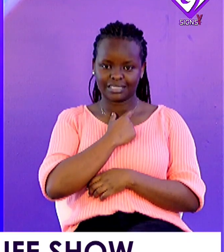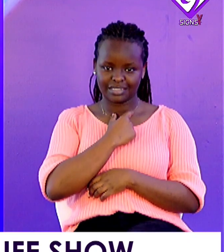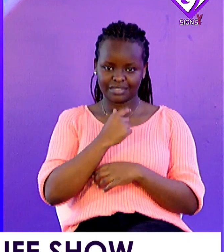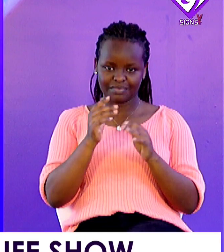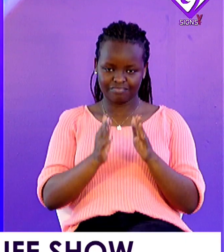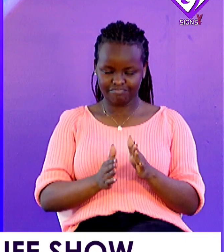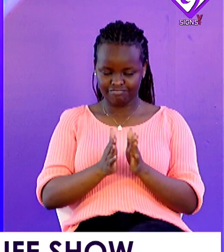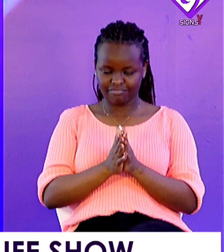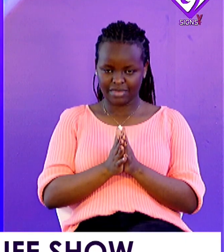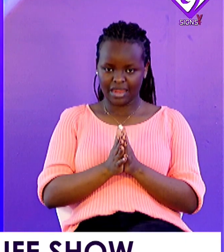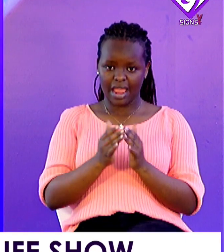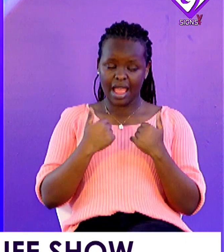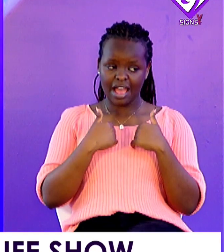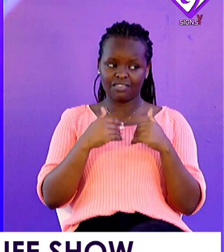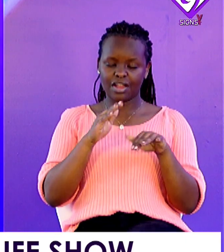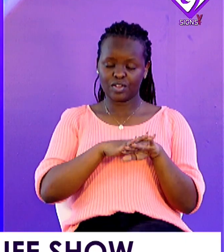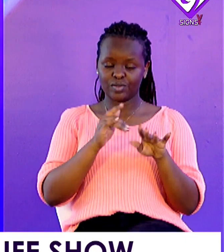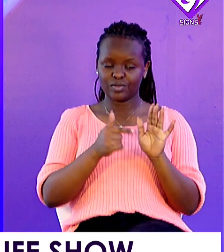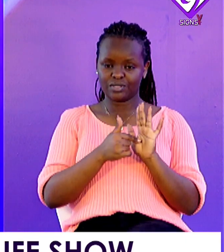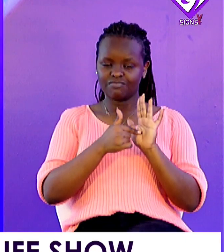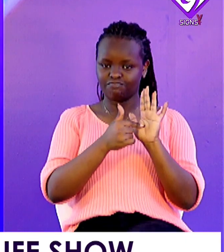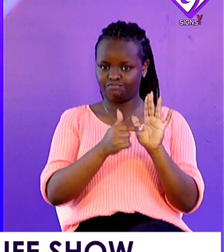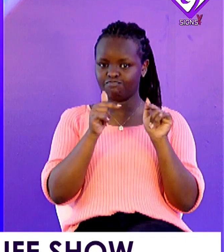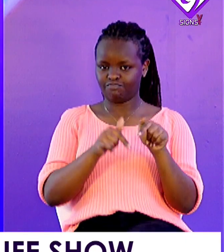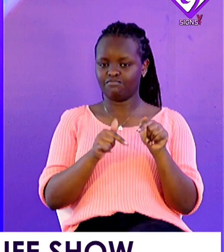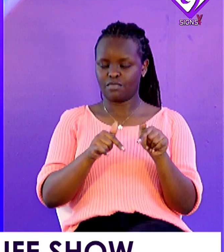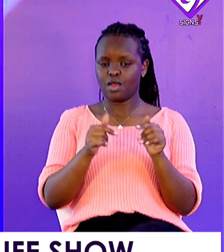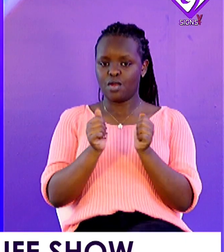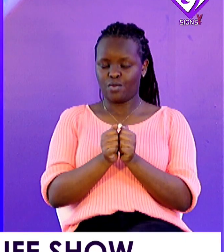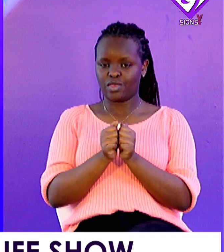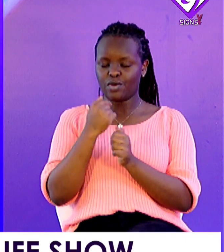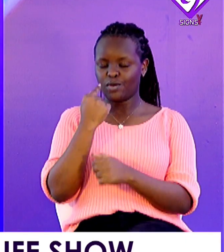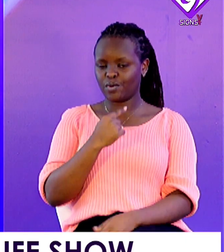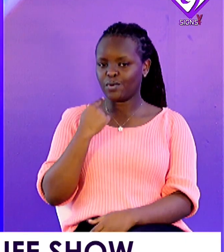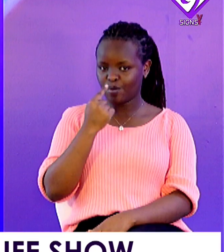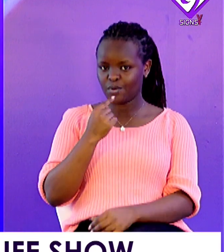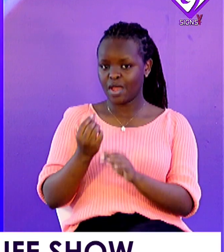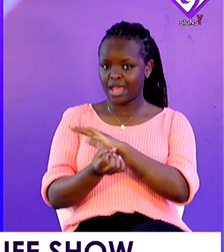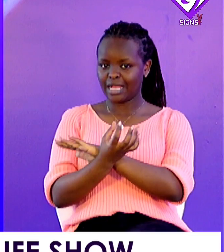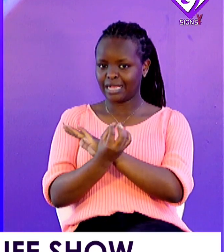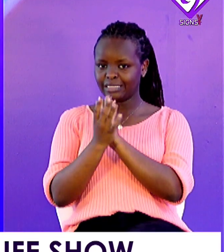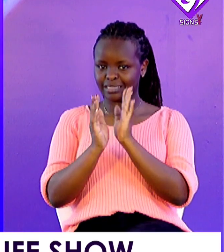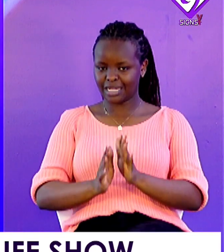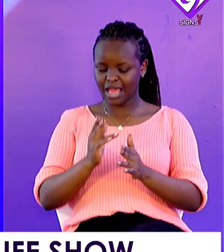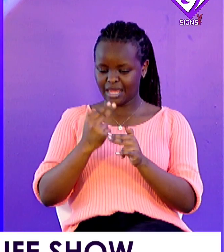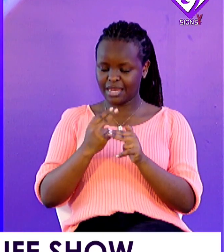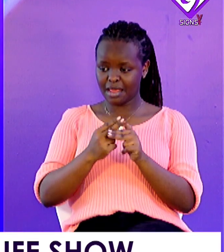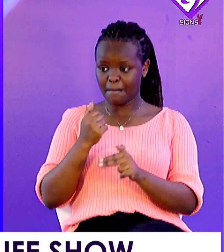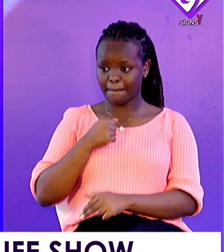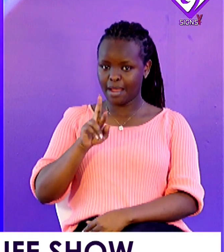with a bang. We have a banger today with none other than a counselor. I call her